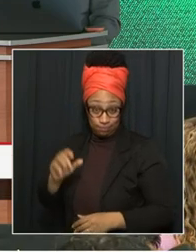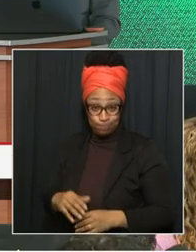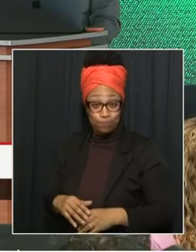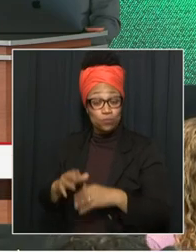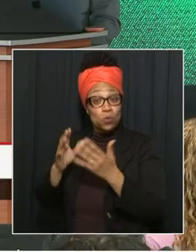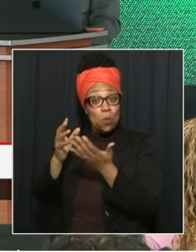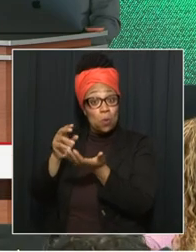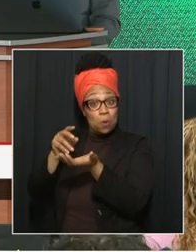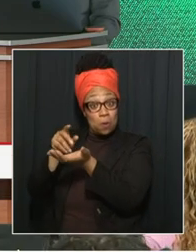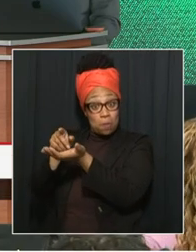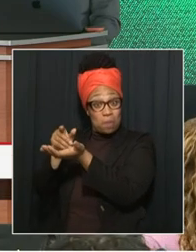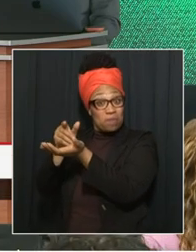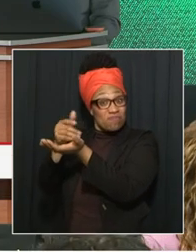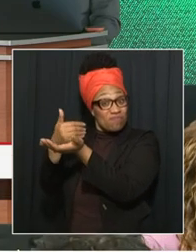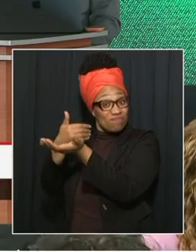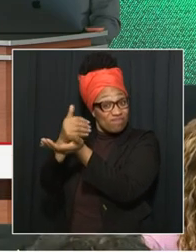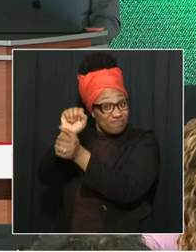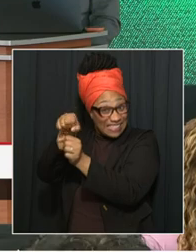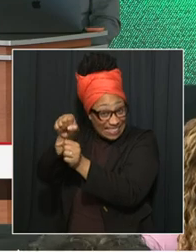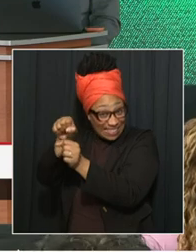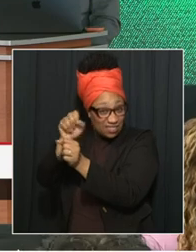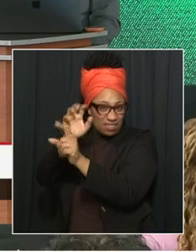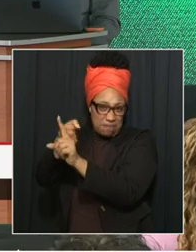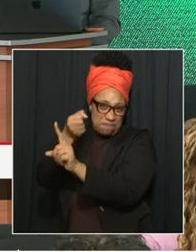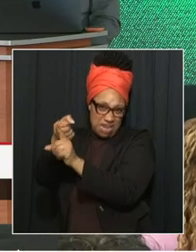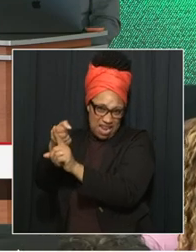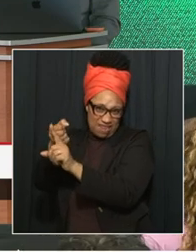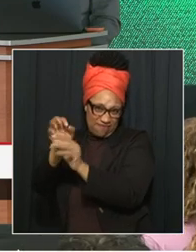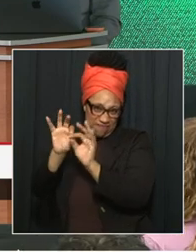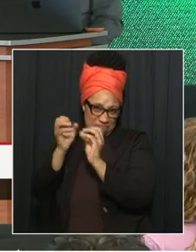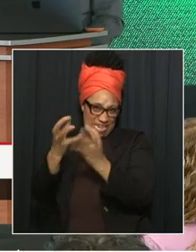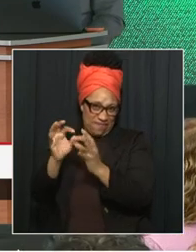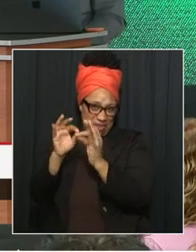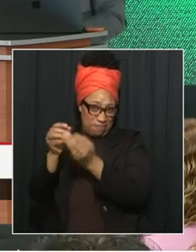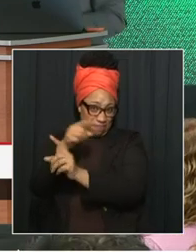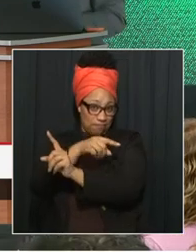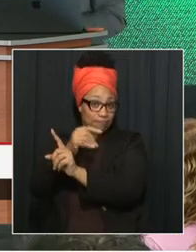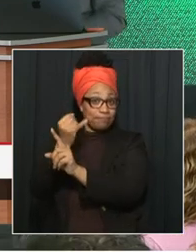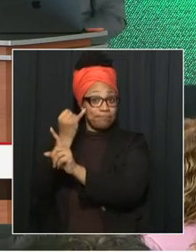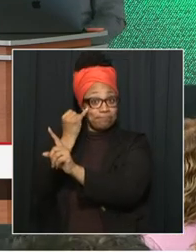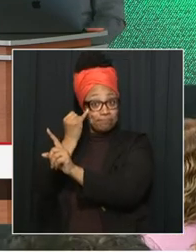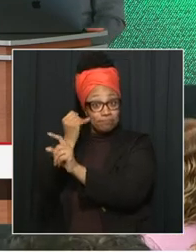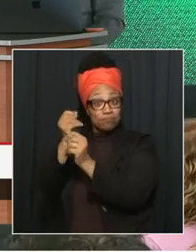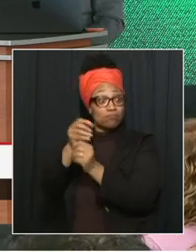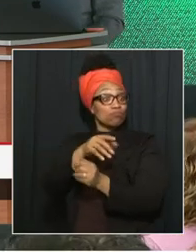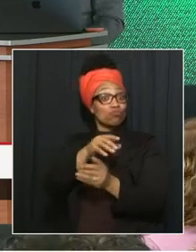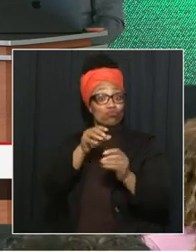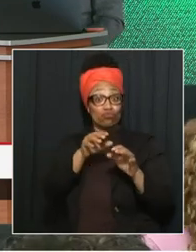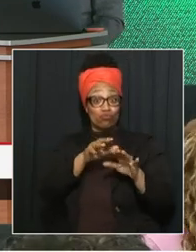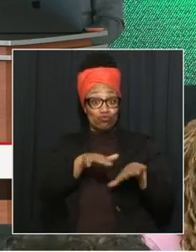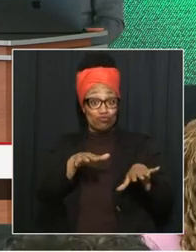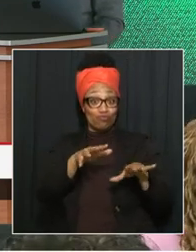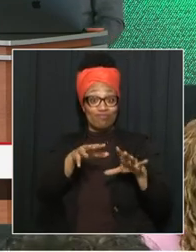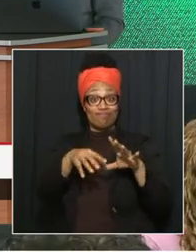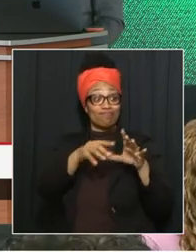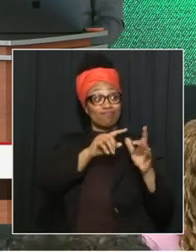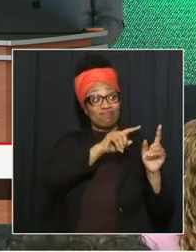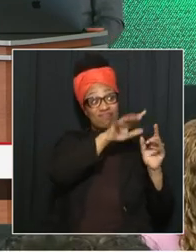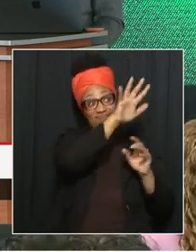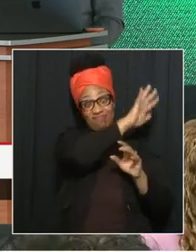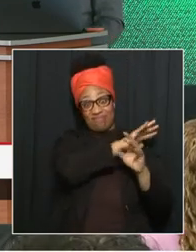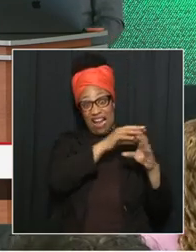families whose children go to universities, state schools outside of DC. There's more funding. There's